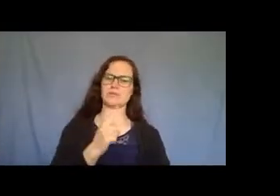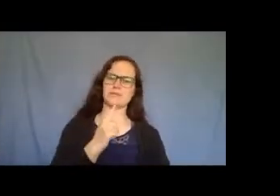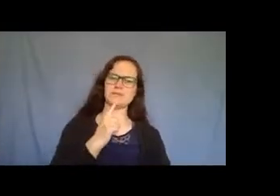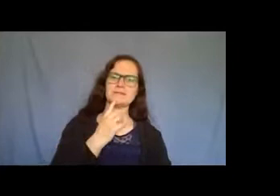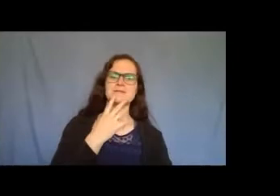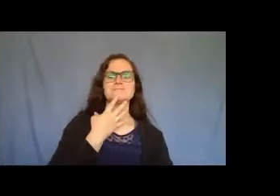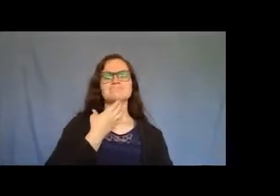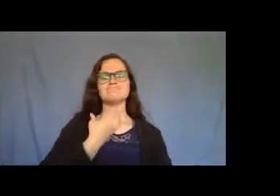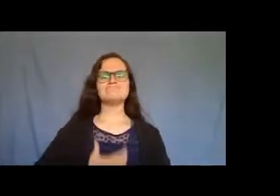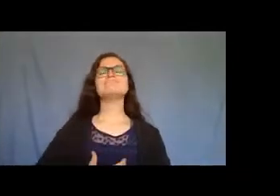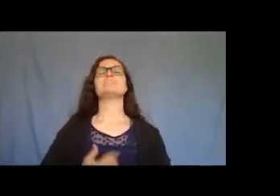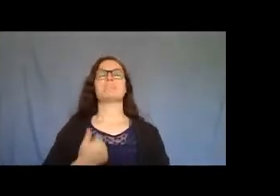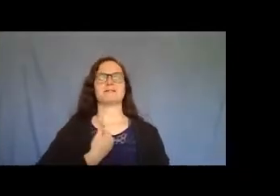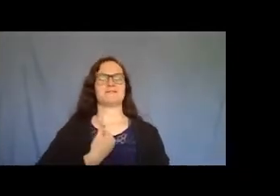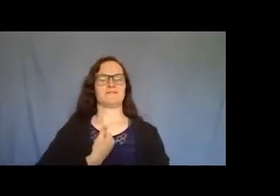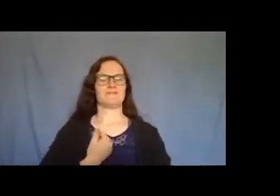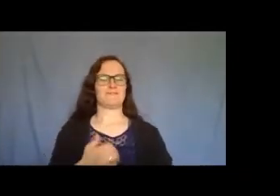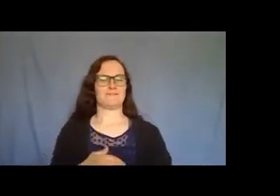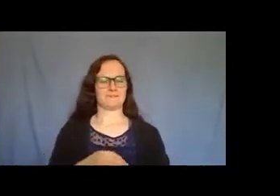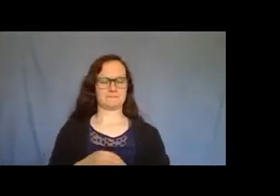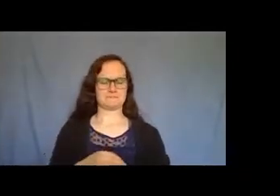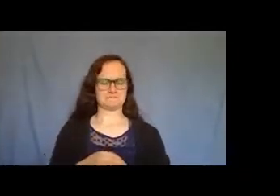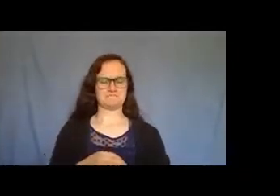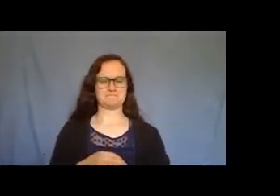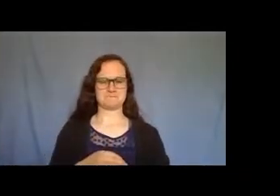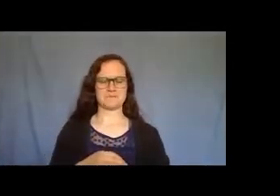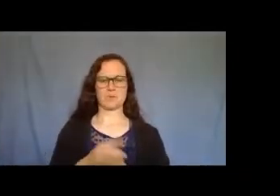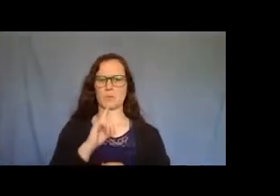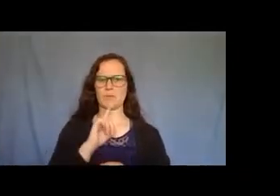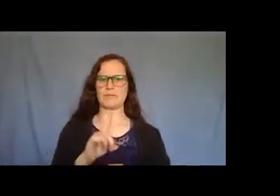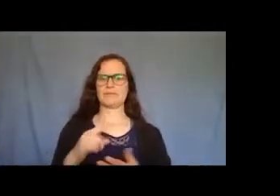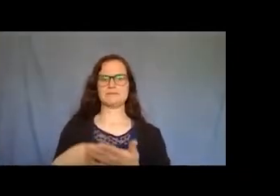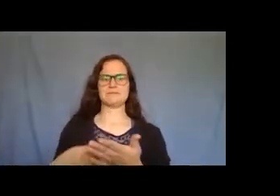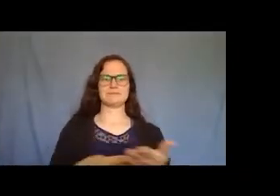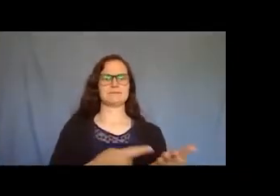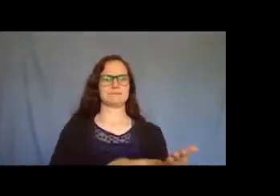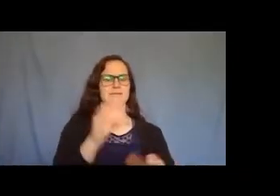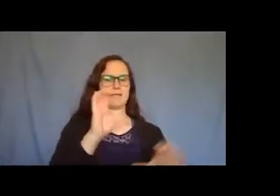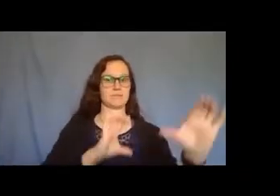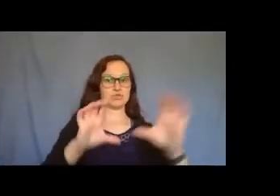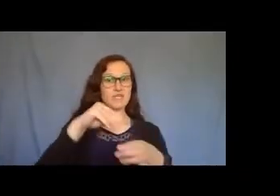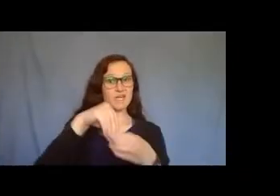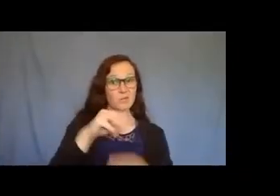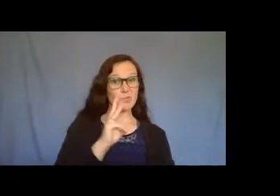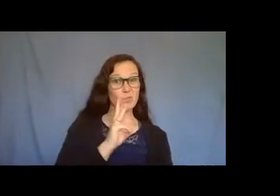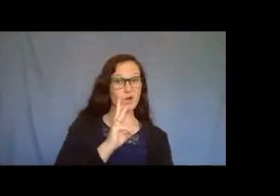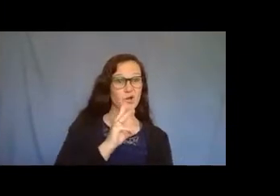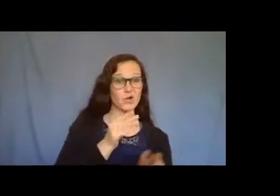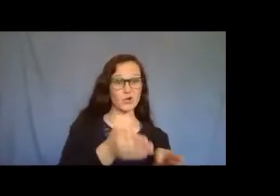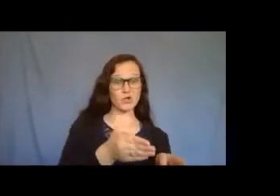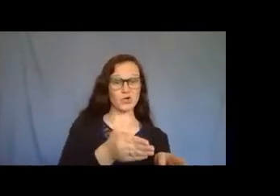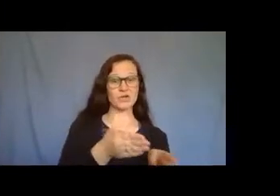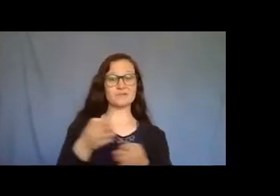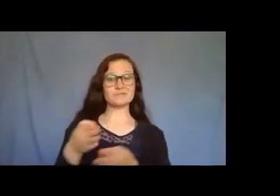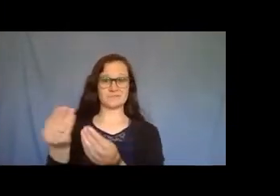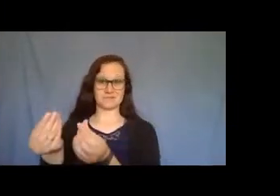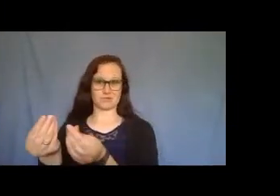of talks about different aspects of chemistry, both in water and in sediments